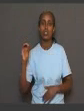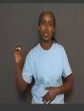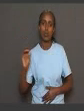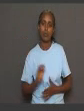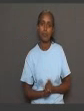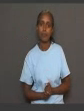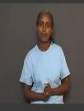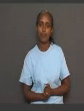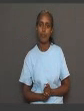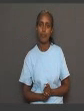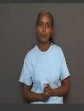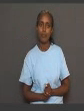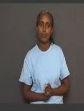0.